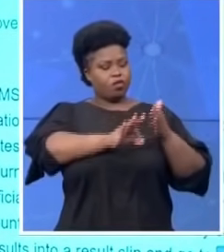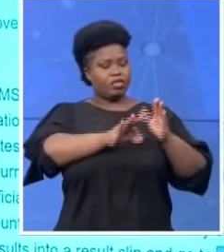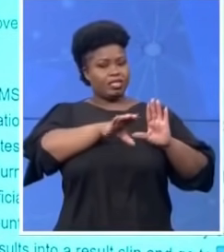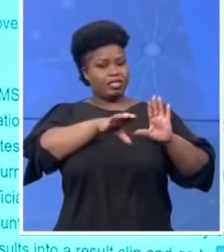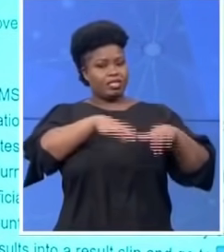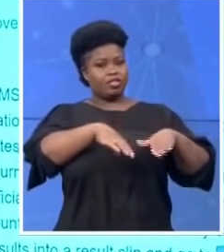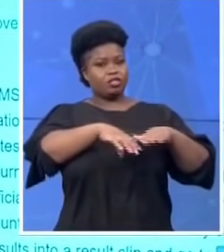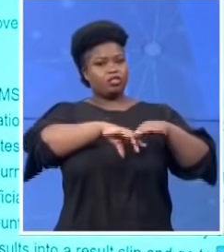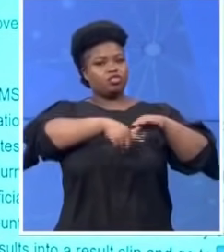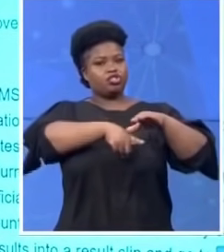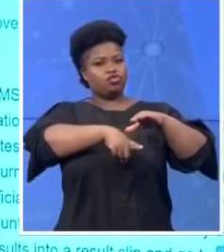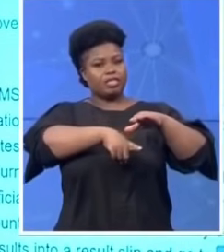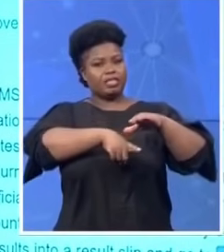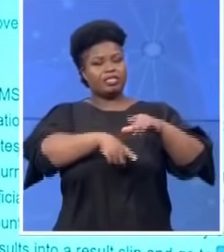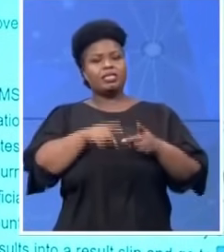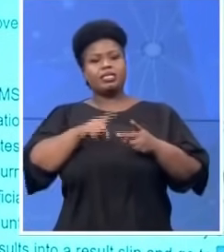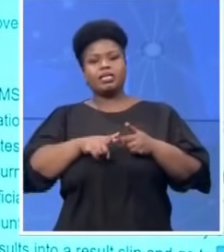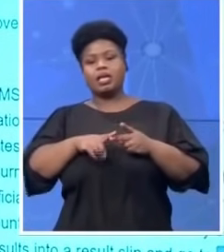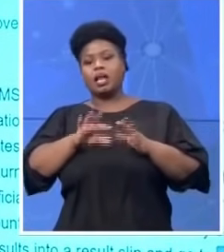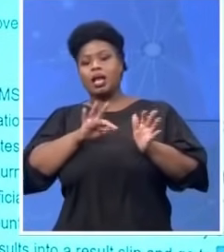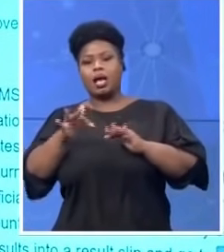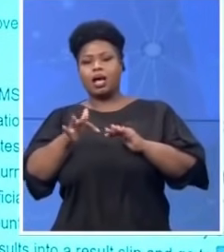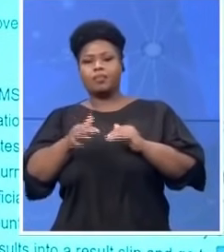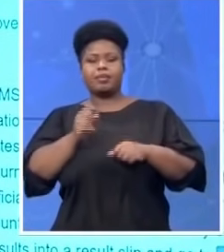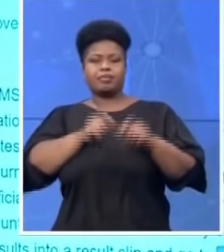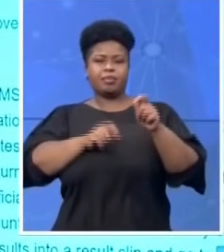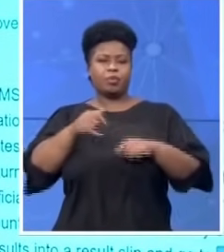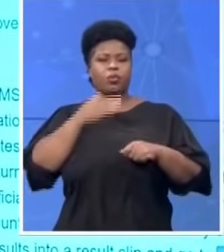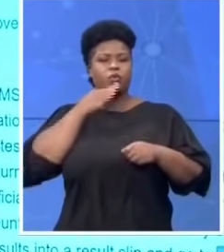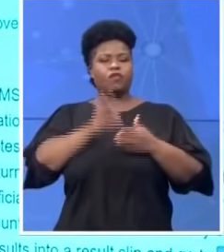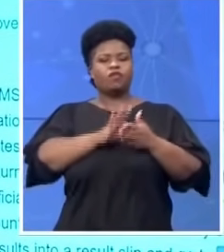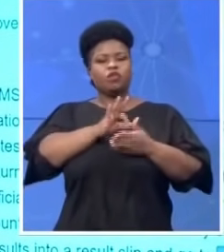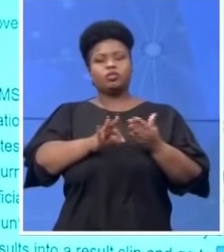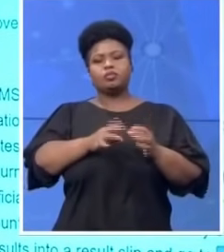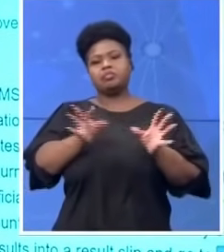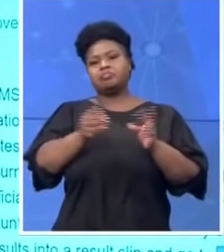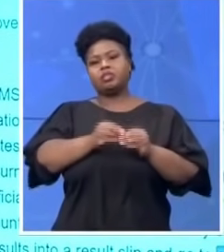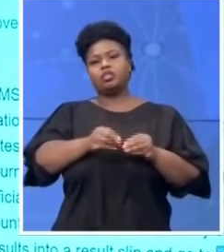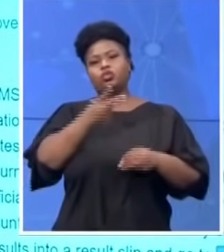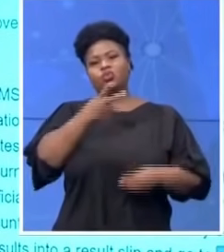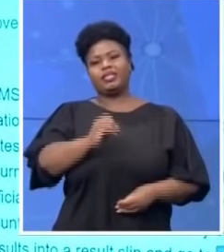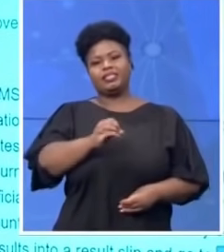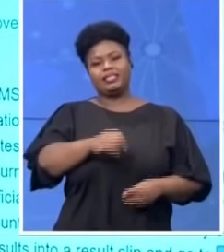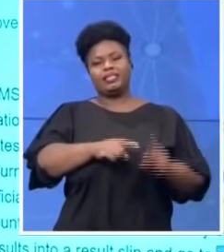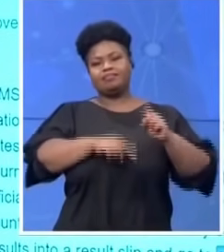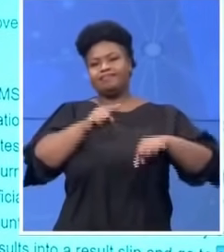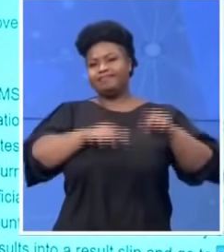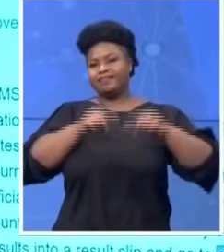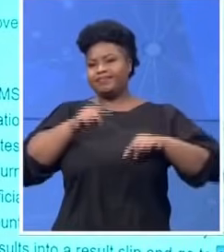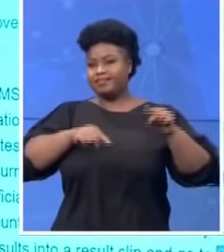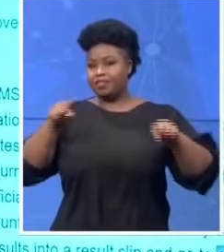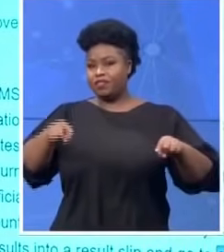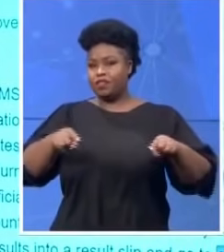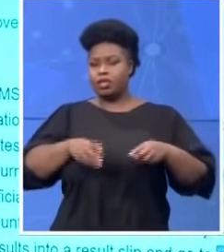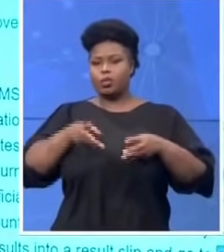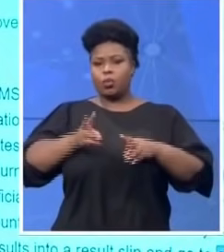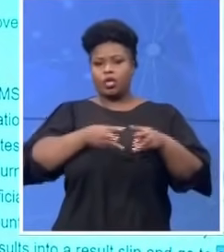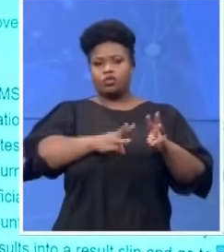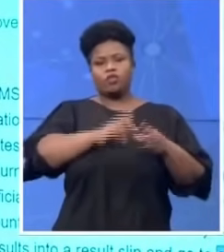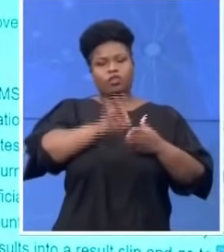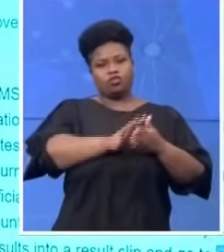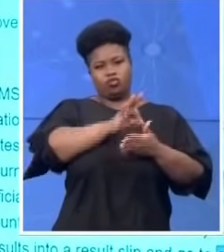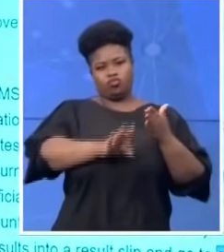So we get about 20 different voting patterns, and those voting districts, we then bin them